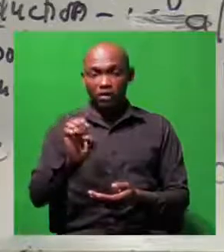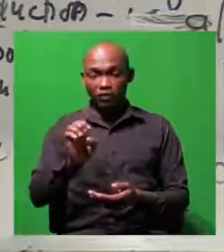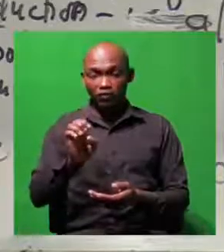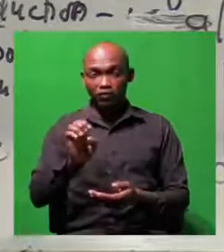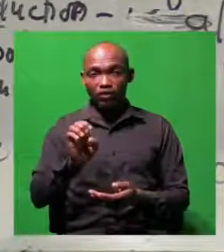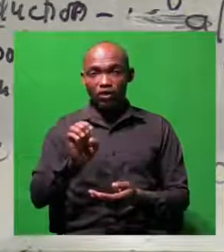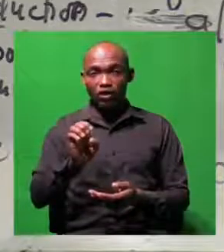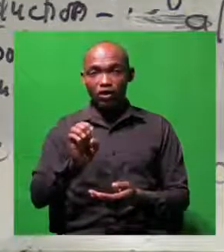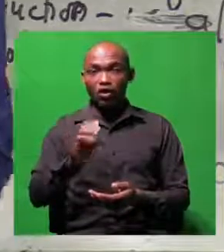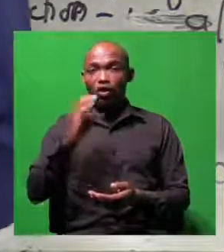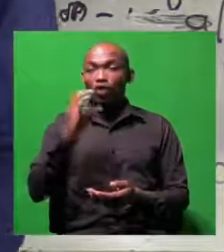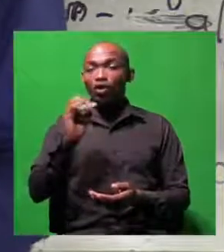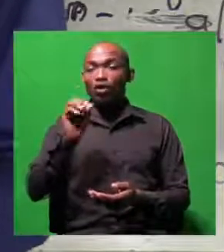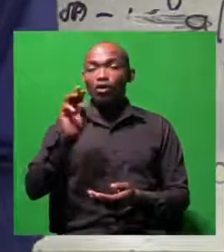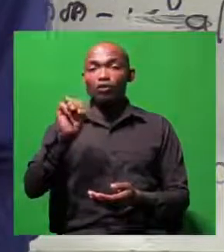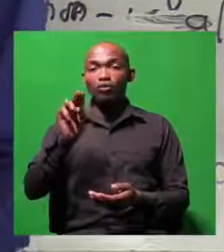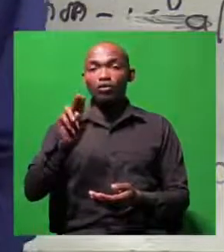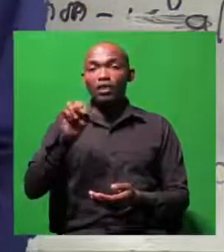primitive